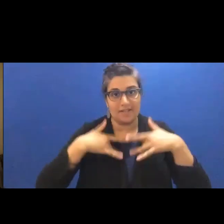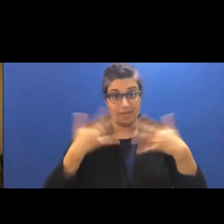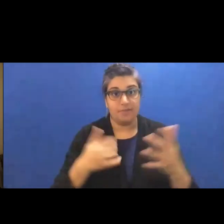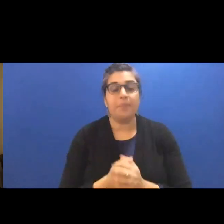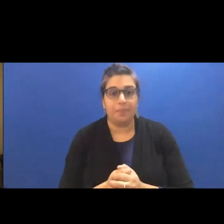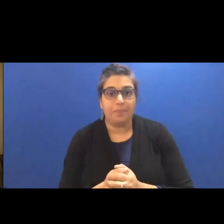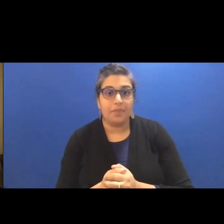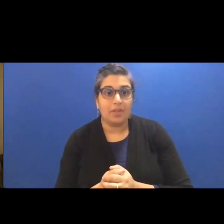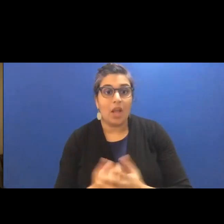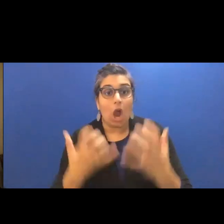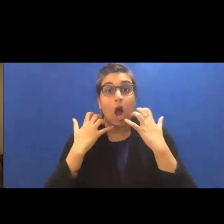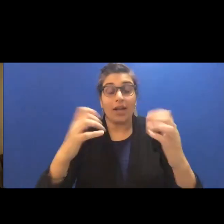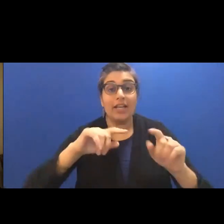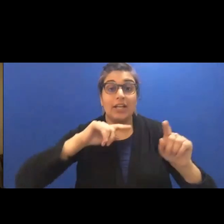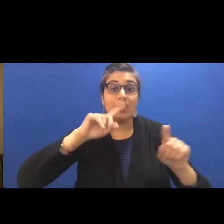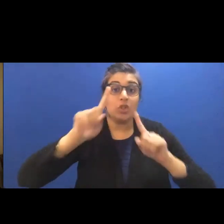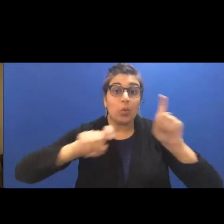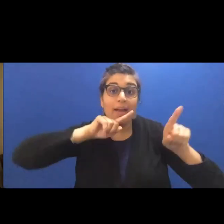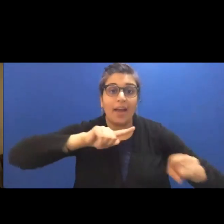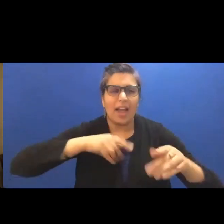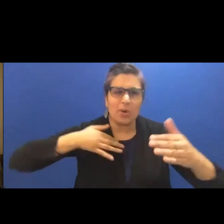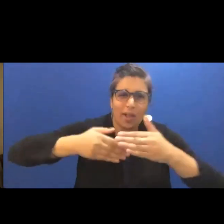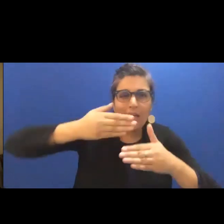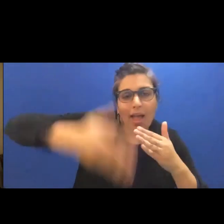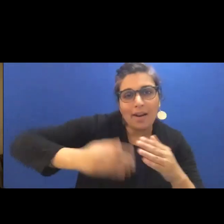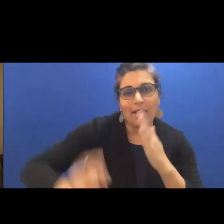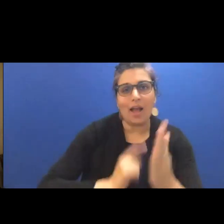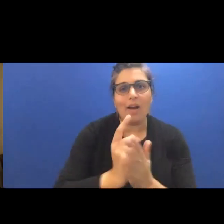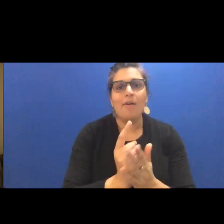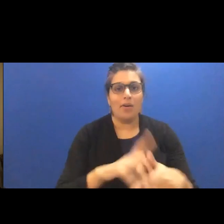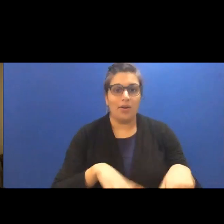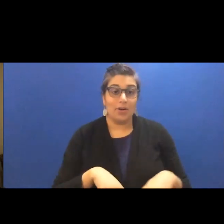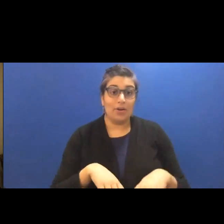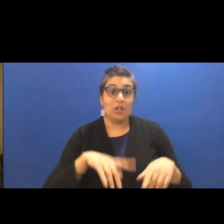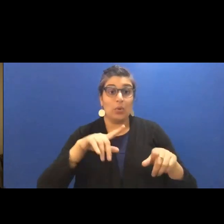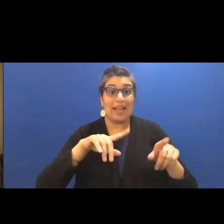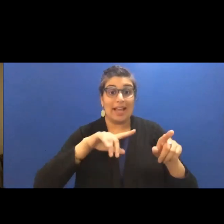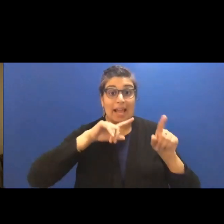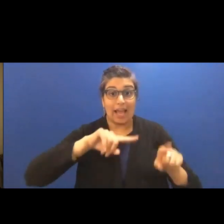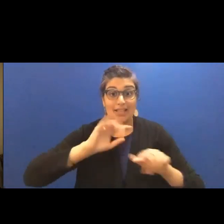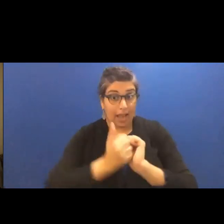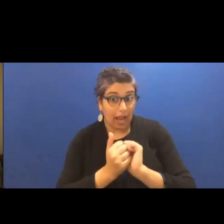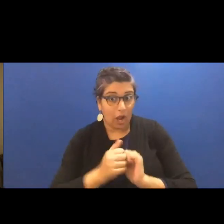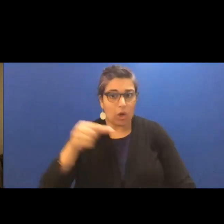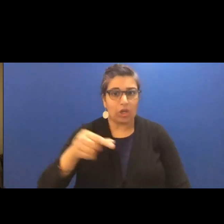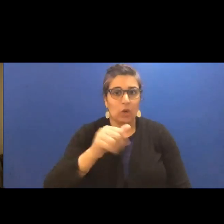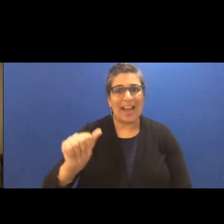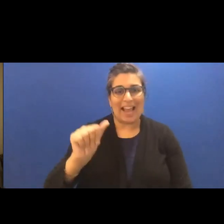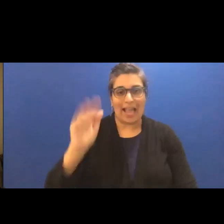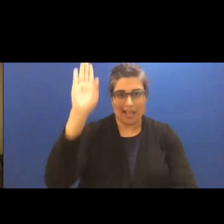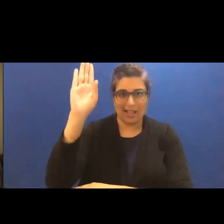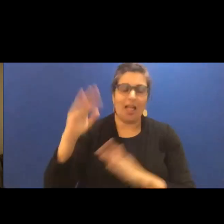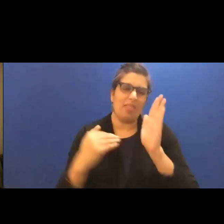have time for audience Q&A towards the end of the hour, and you can ask your questions via the Q&A function on the bottom of your screen. I am